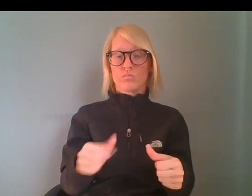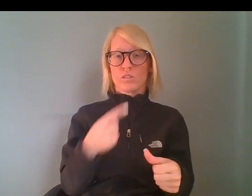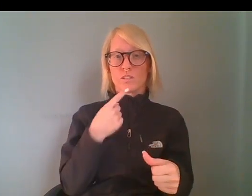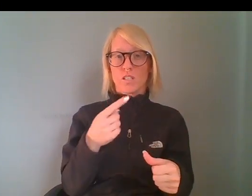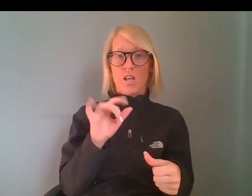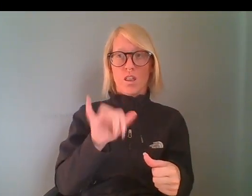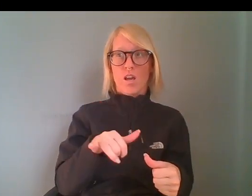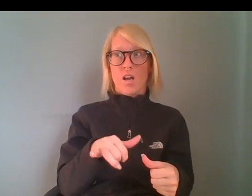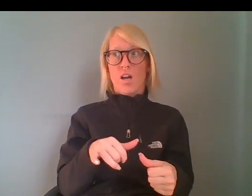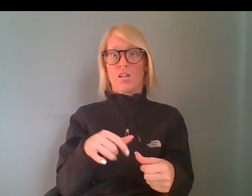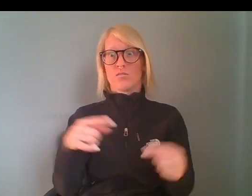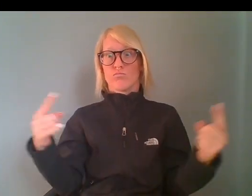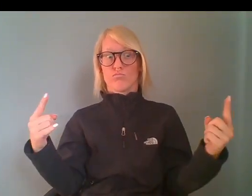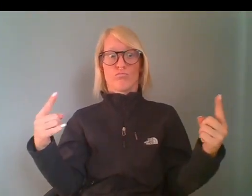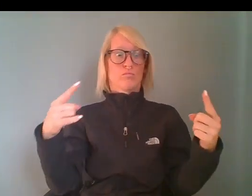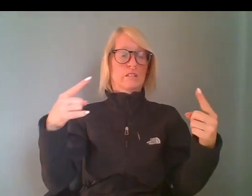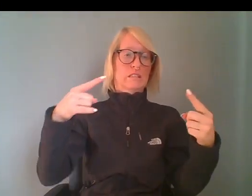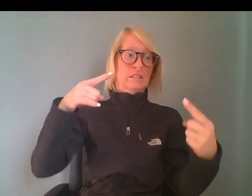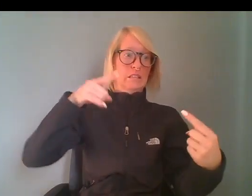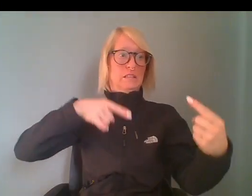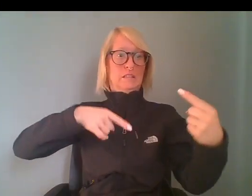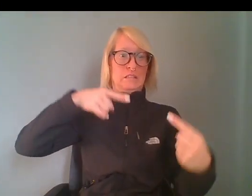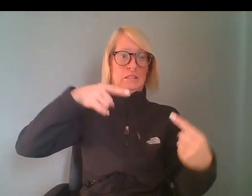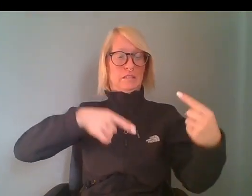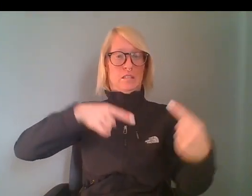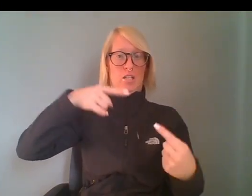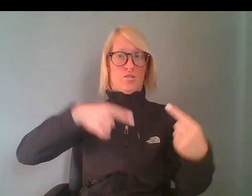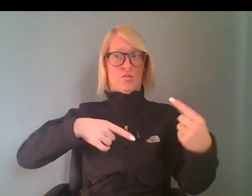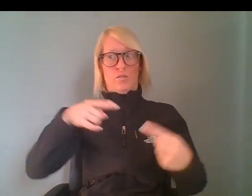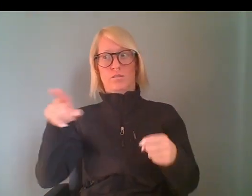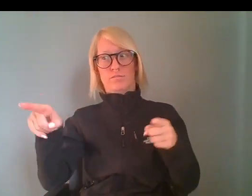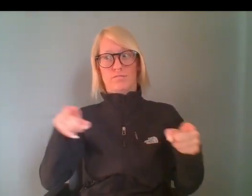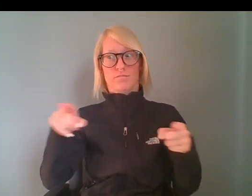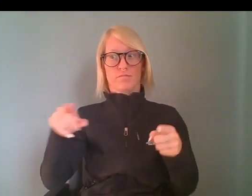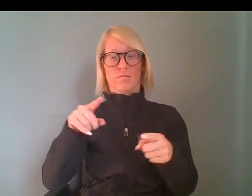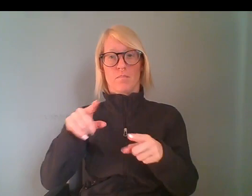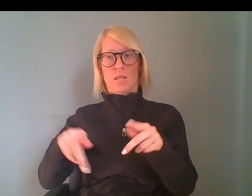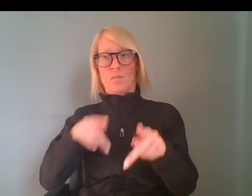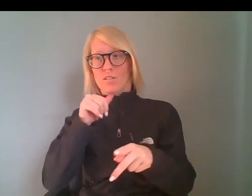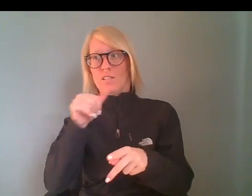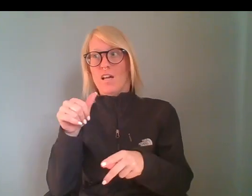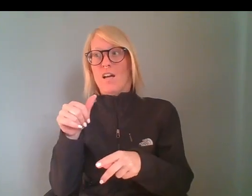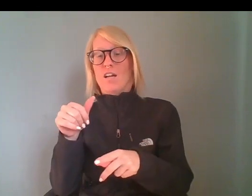controversial. That's when you're going to get some comments. If you talk about something people don't necessarily agree with.